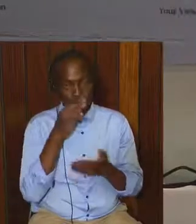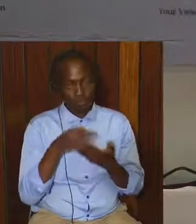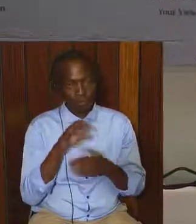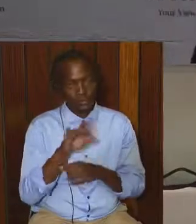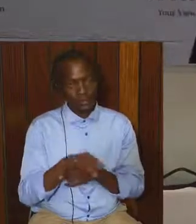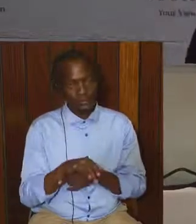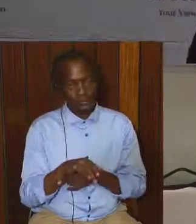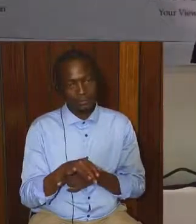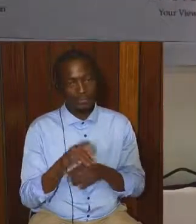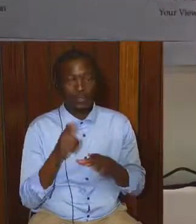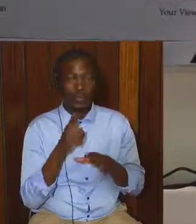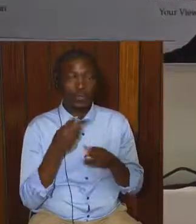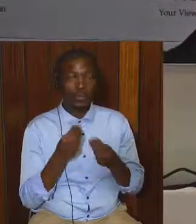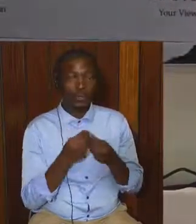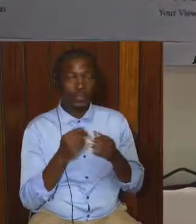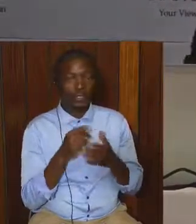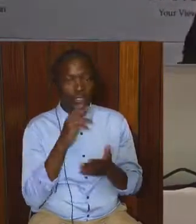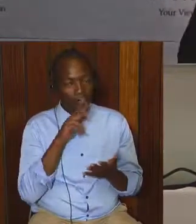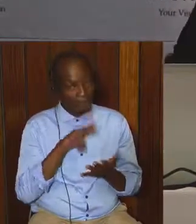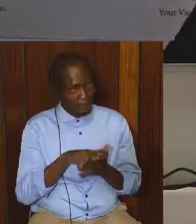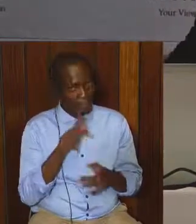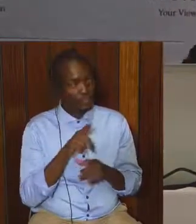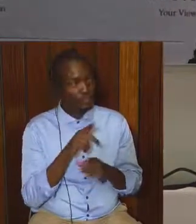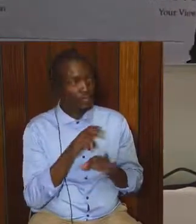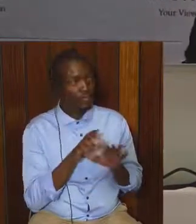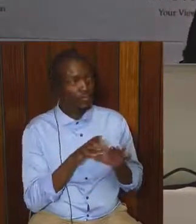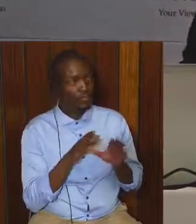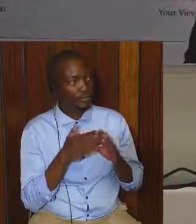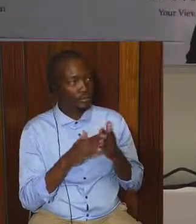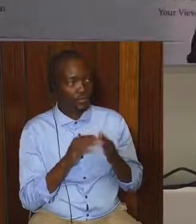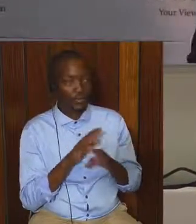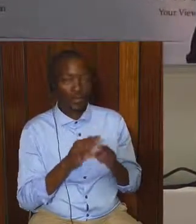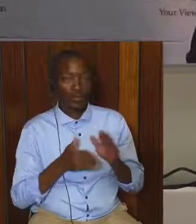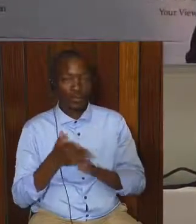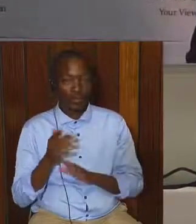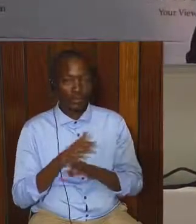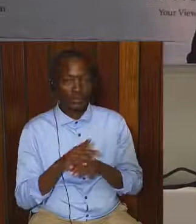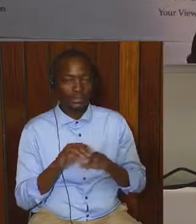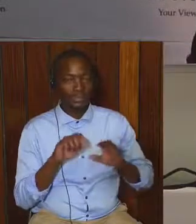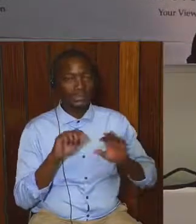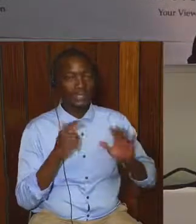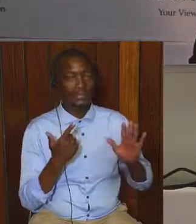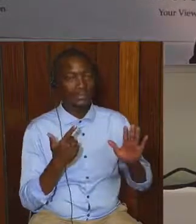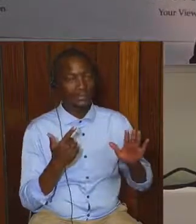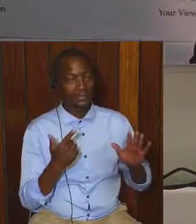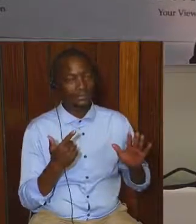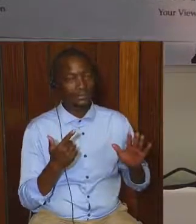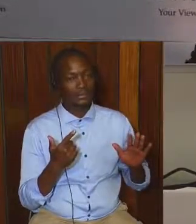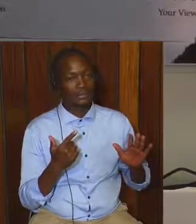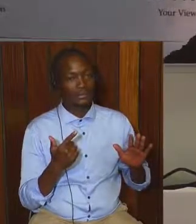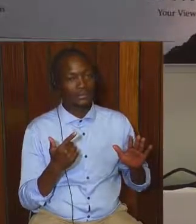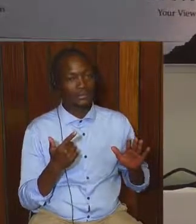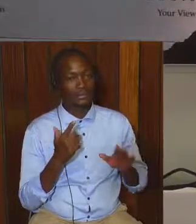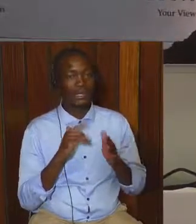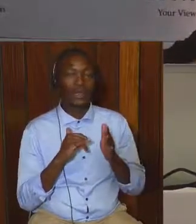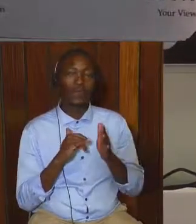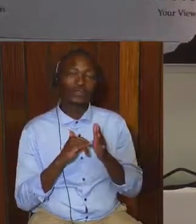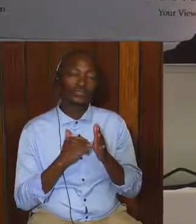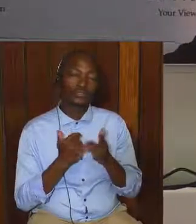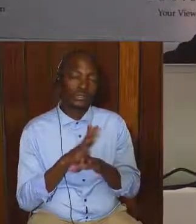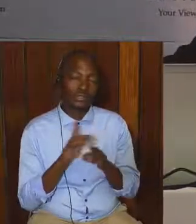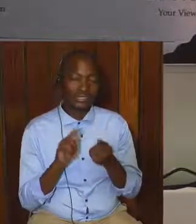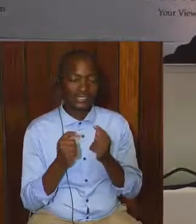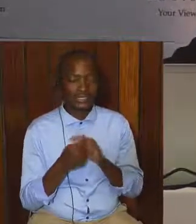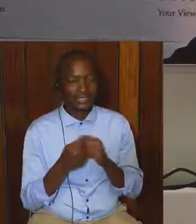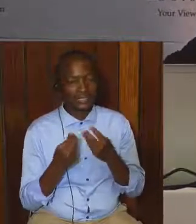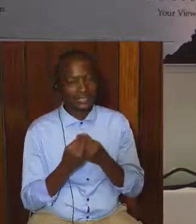propose, with the permission of the committee, we are going on to item 7, and I want to just